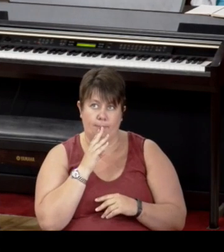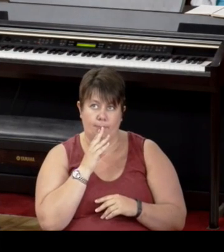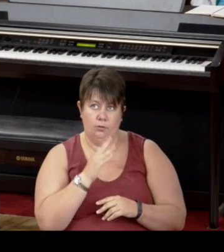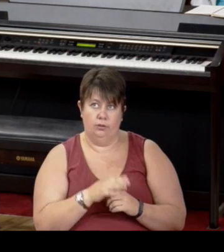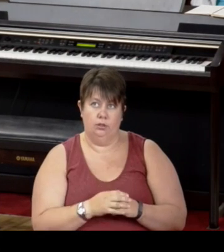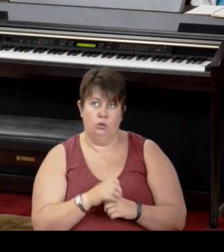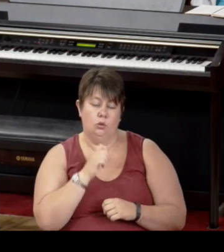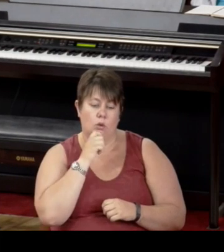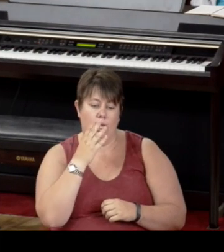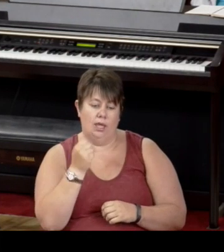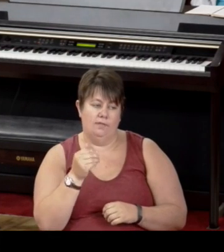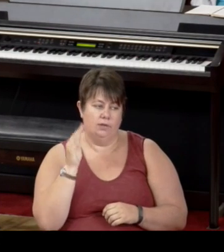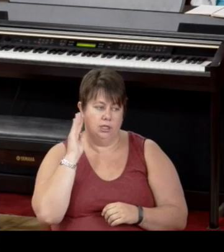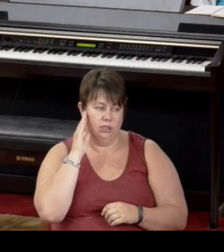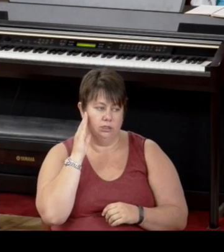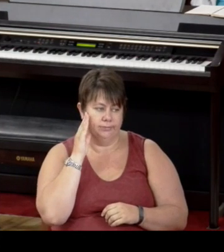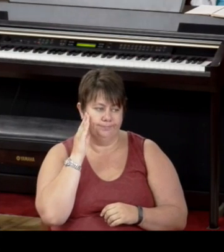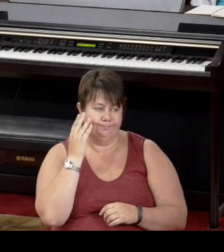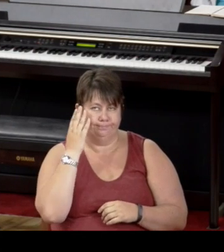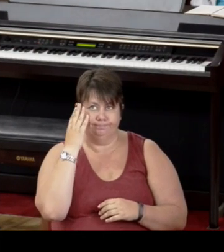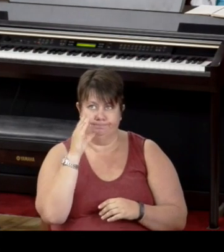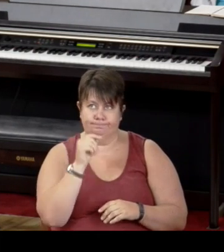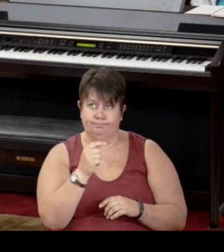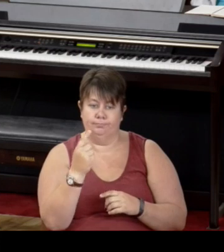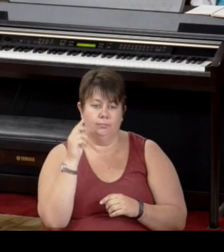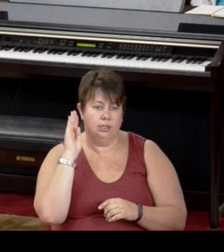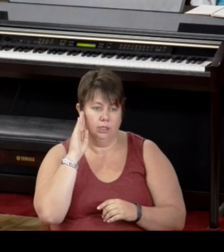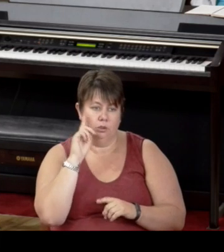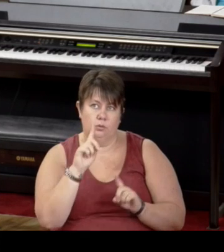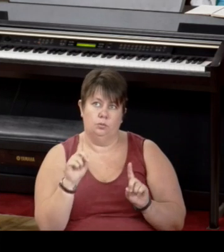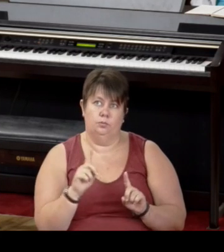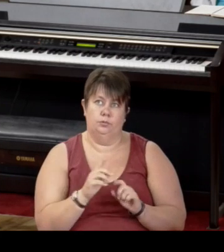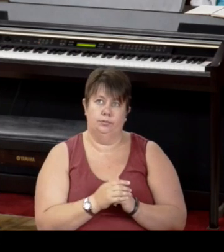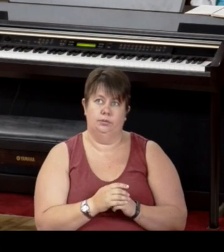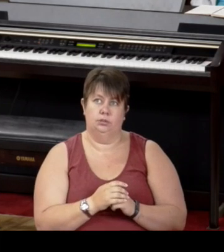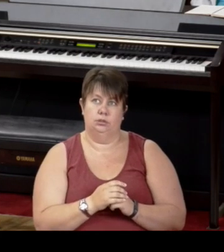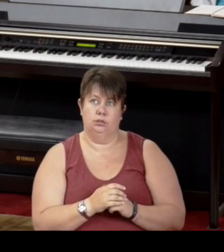has ears, let them hear what the Spirit says to the churches.